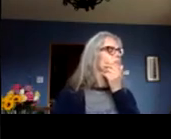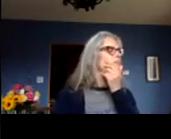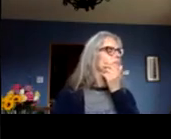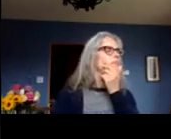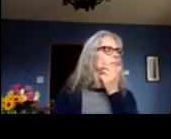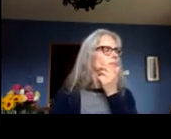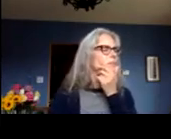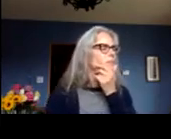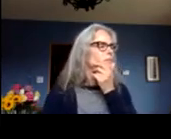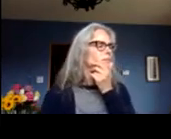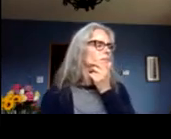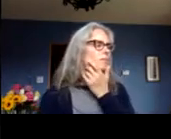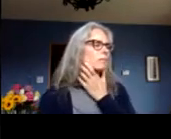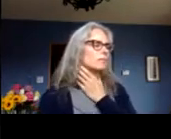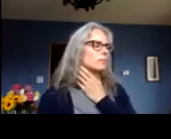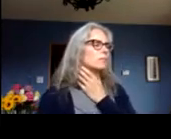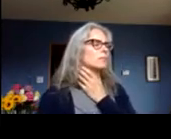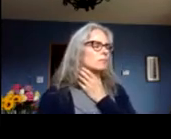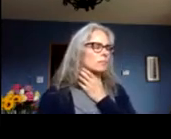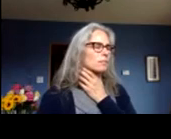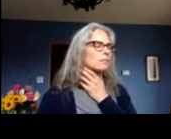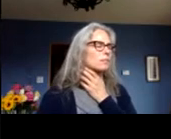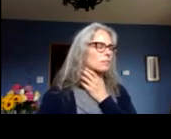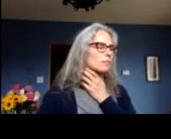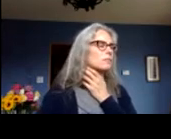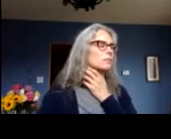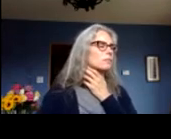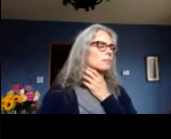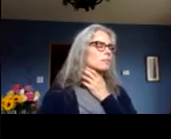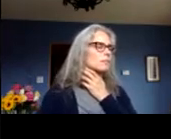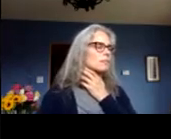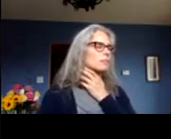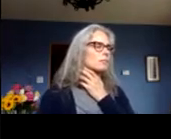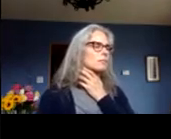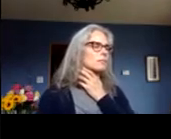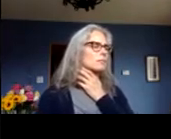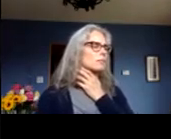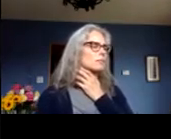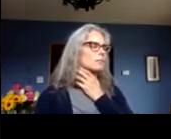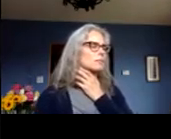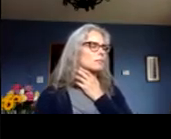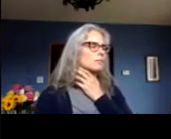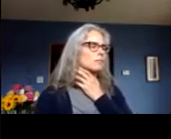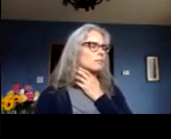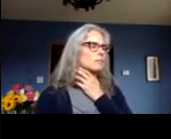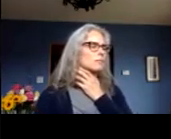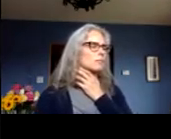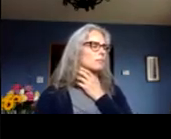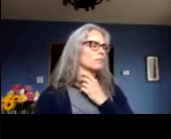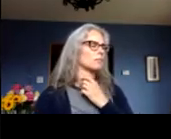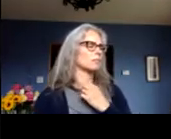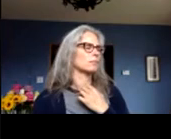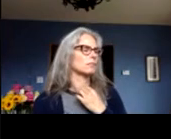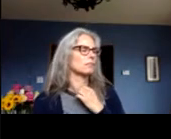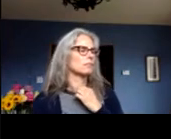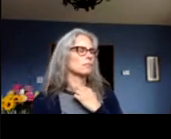and students can't edit it anymore. So the only way that students can edit it again is this turn in button switches to an unsubmit